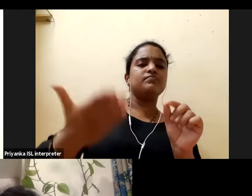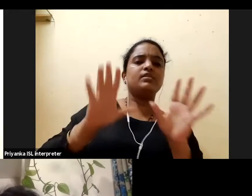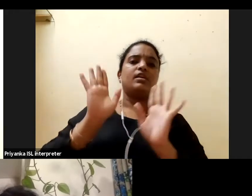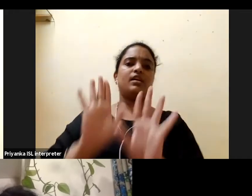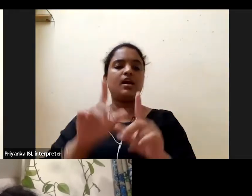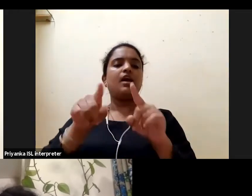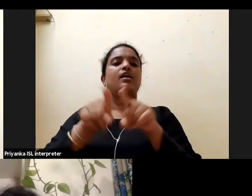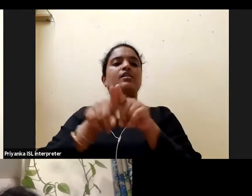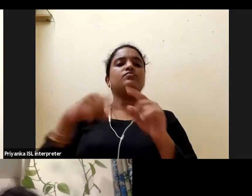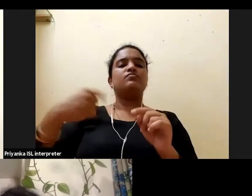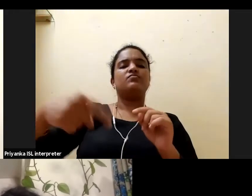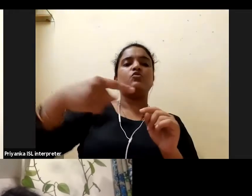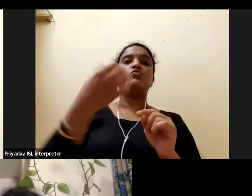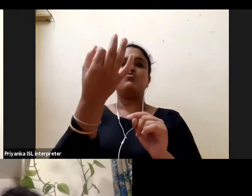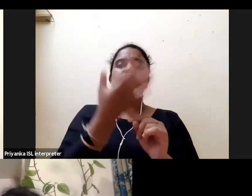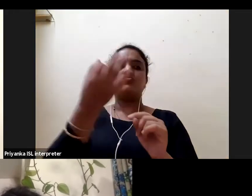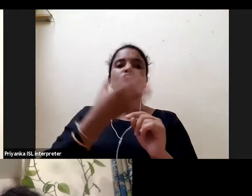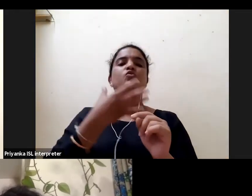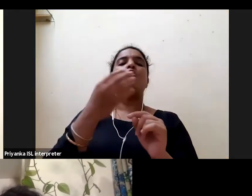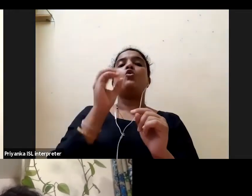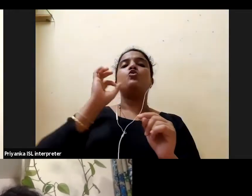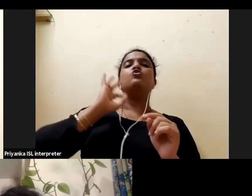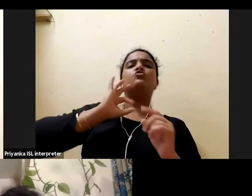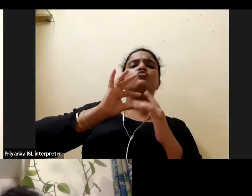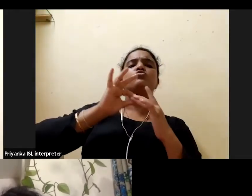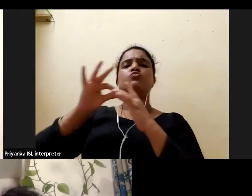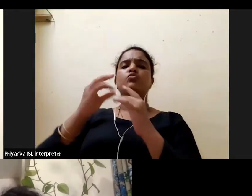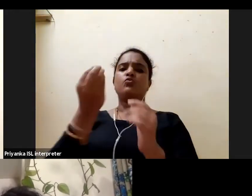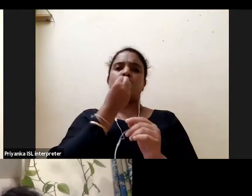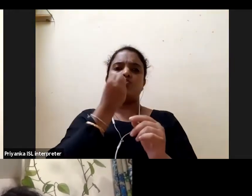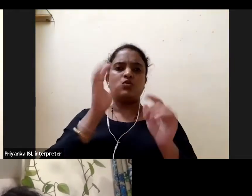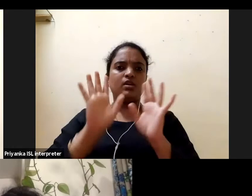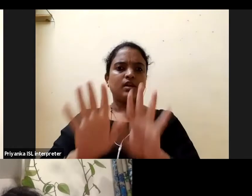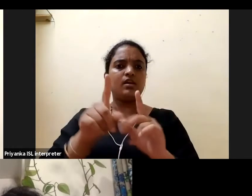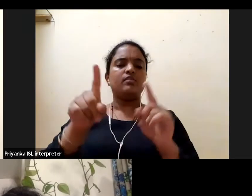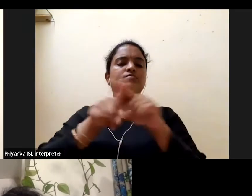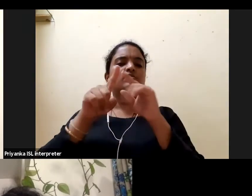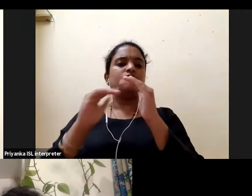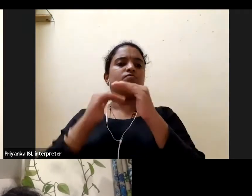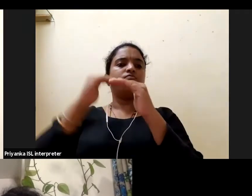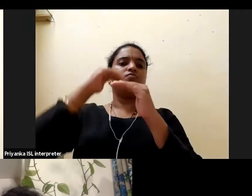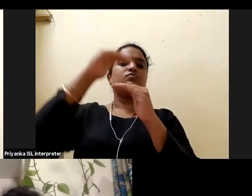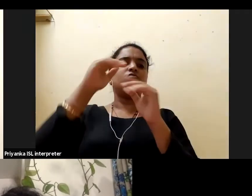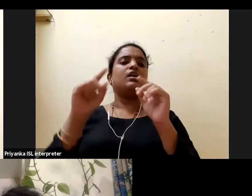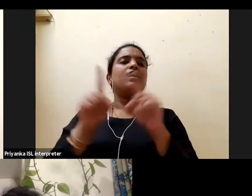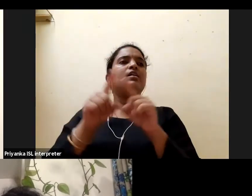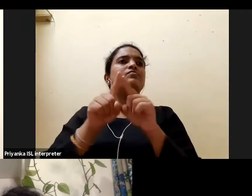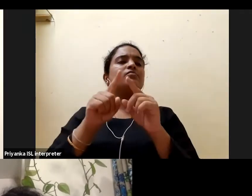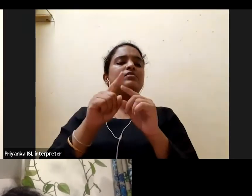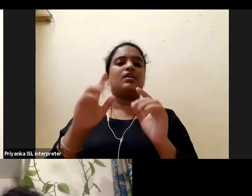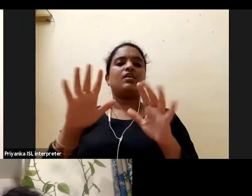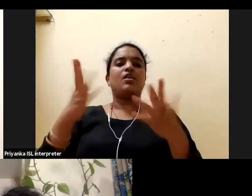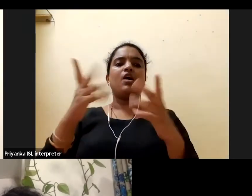recent book, Everyday Superfoods, presents a step-by-step approach to improving your relationship with food as a way to enrich